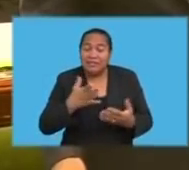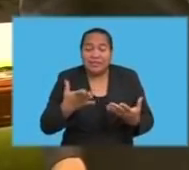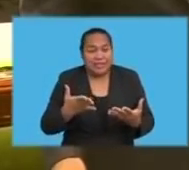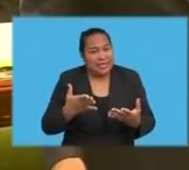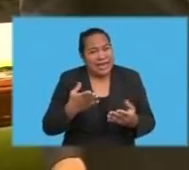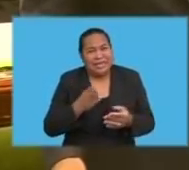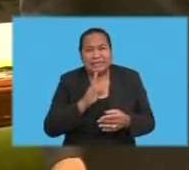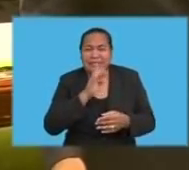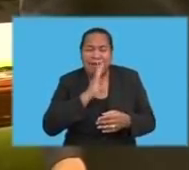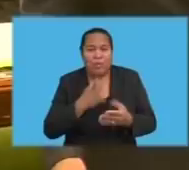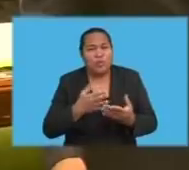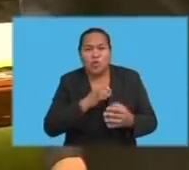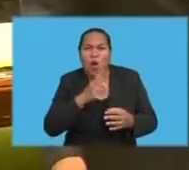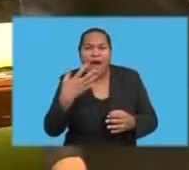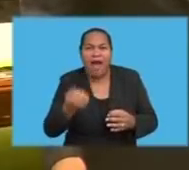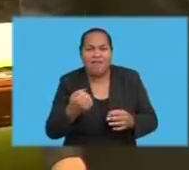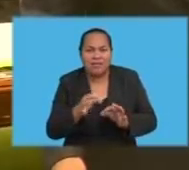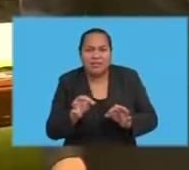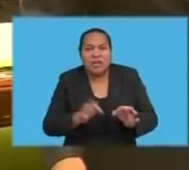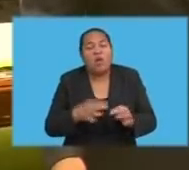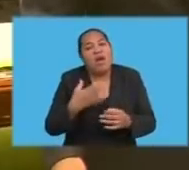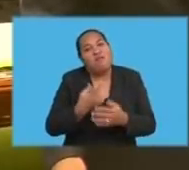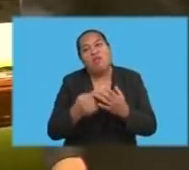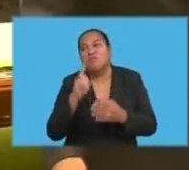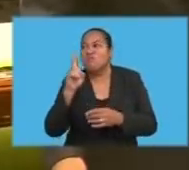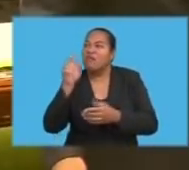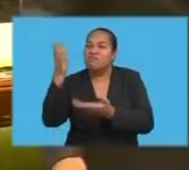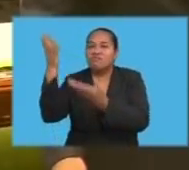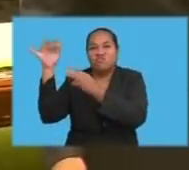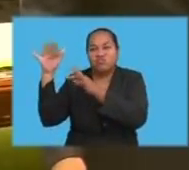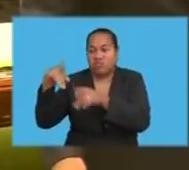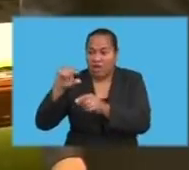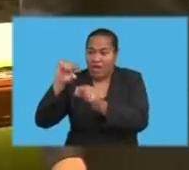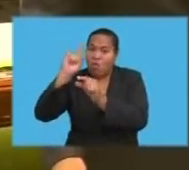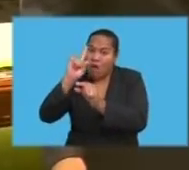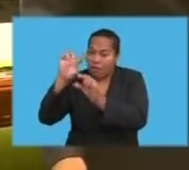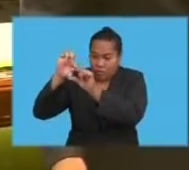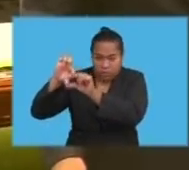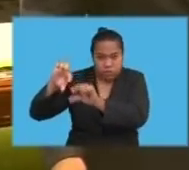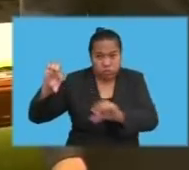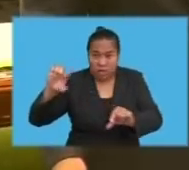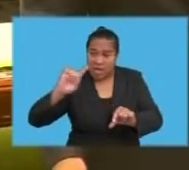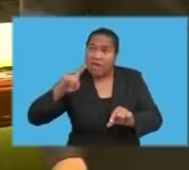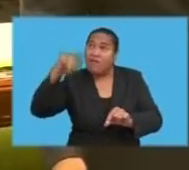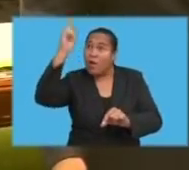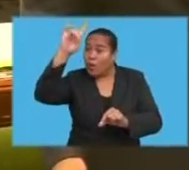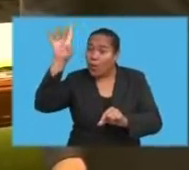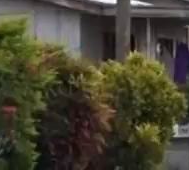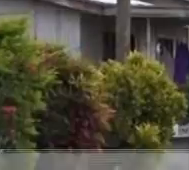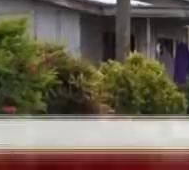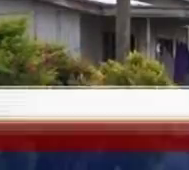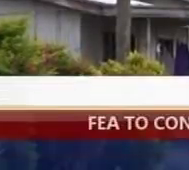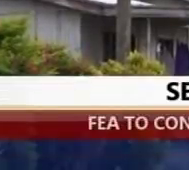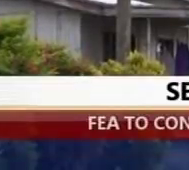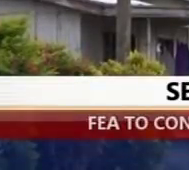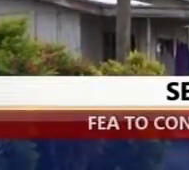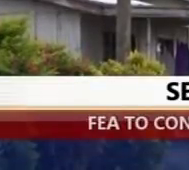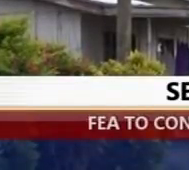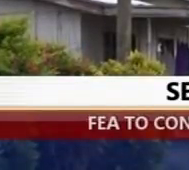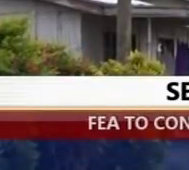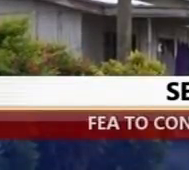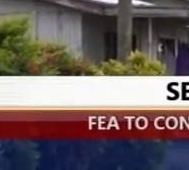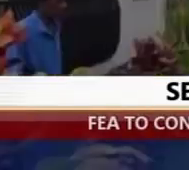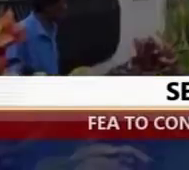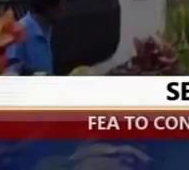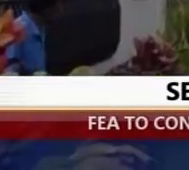redundancy. So we have only one line. If that line gets struck by a lightning, electricity goes off. This second